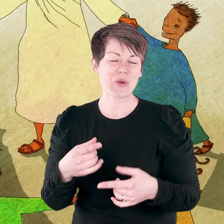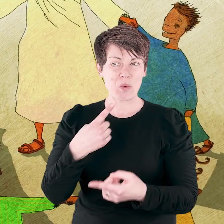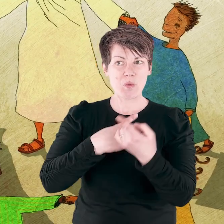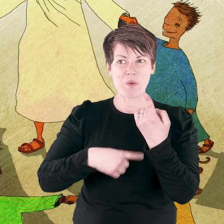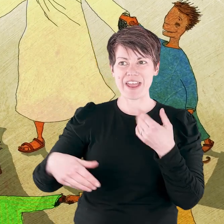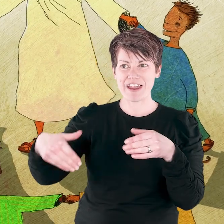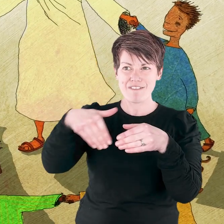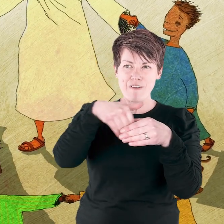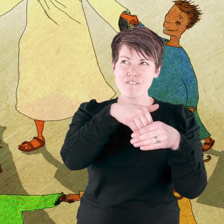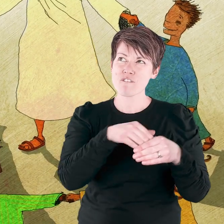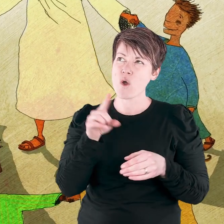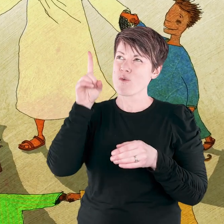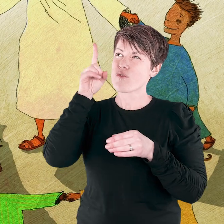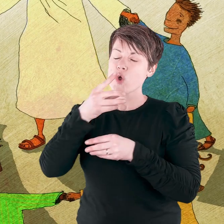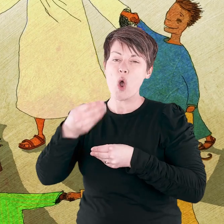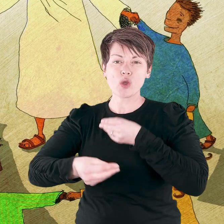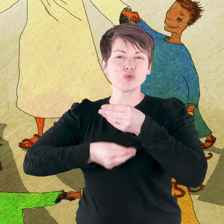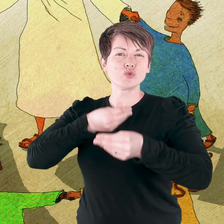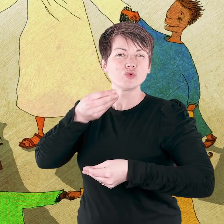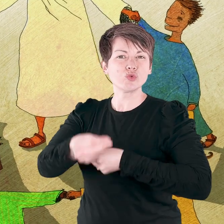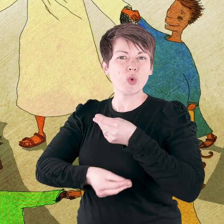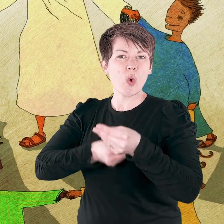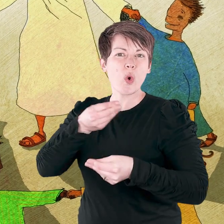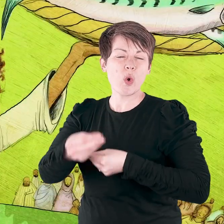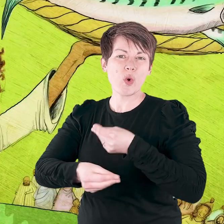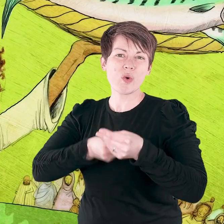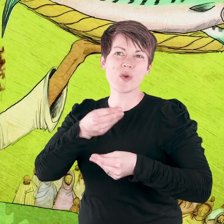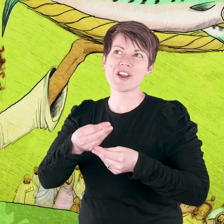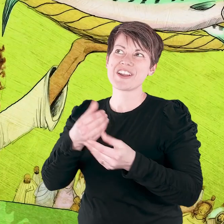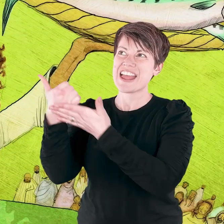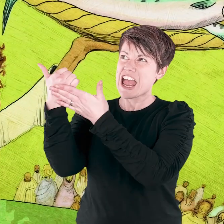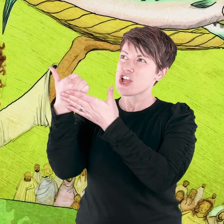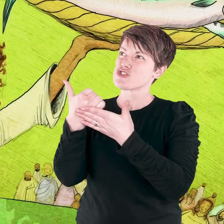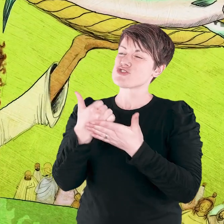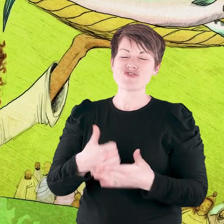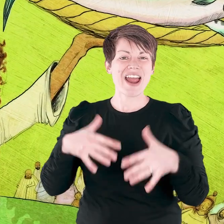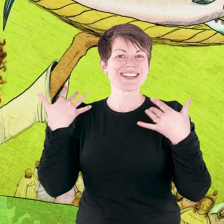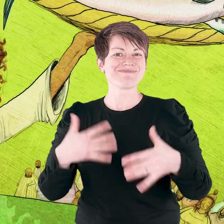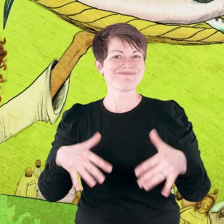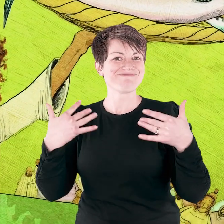We're a part of God's great story of grace